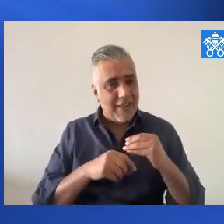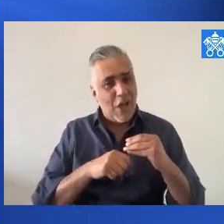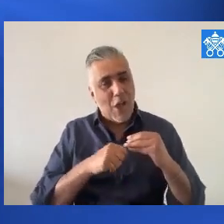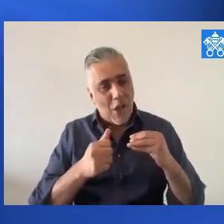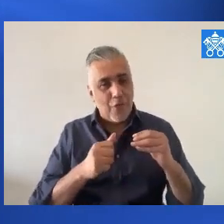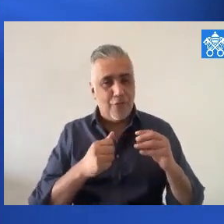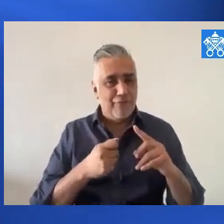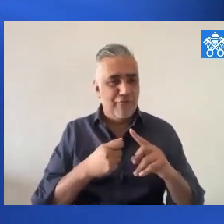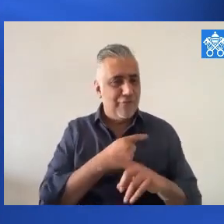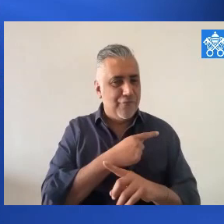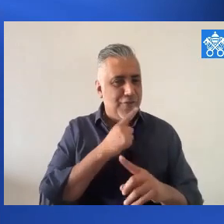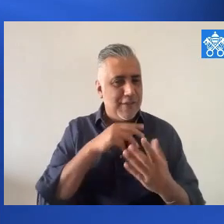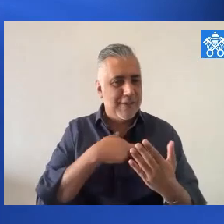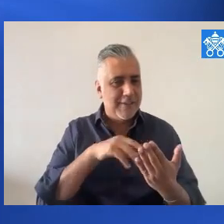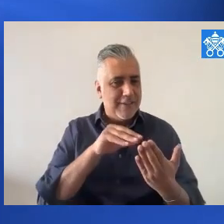many